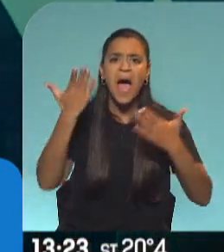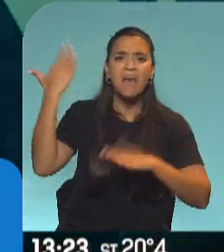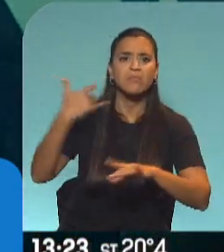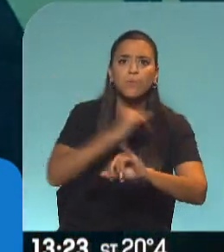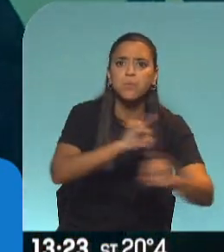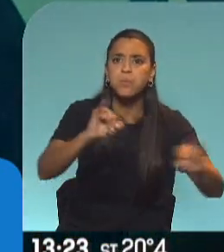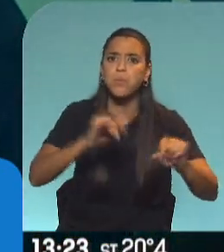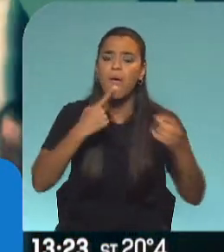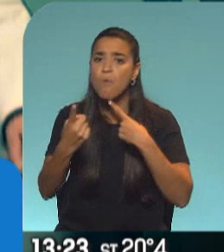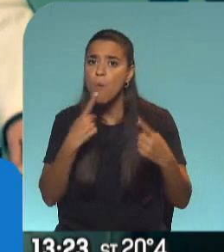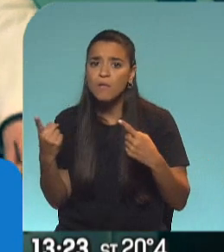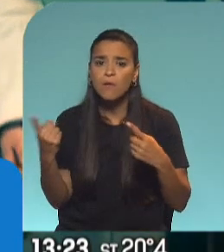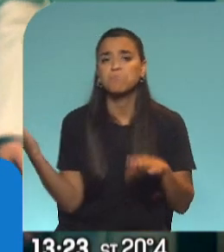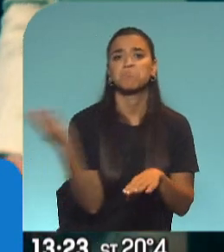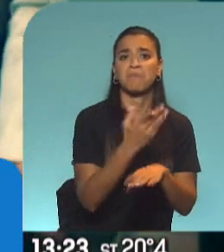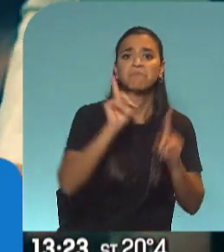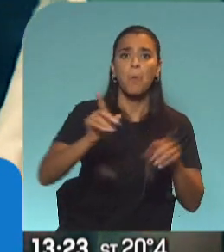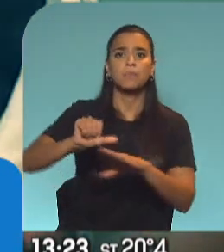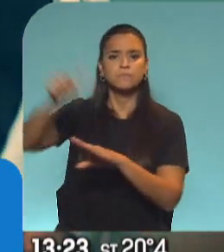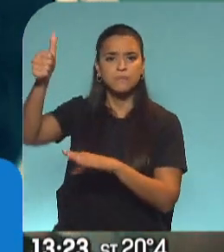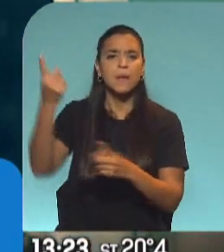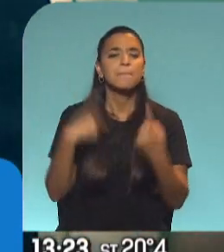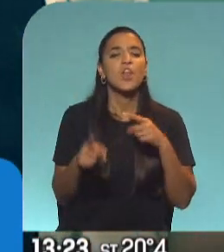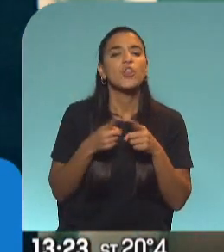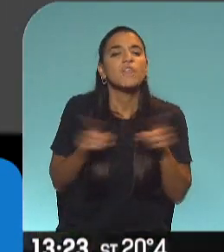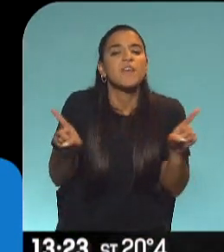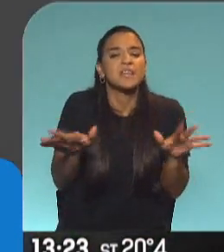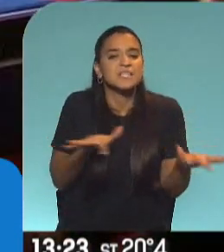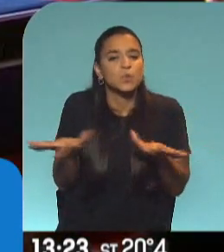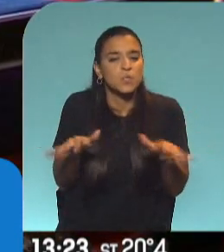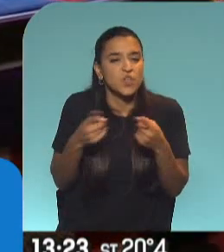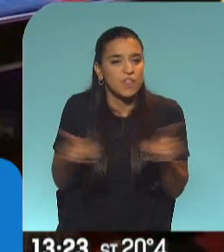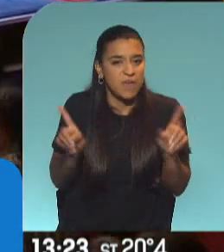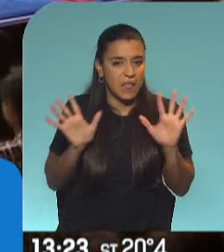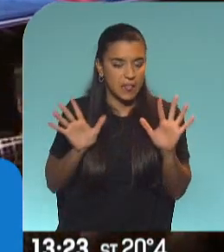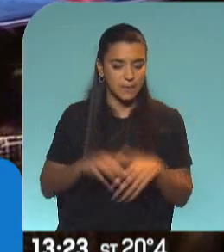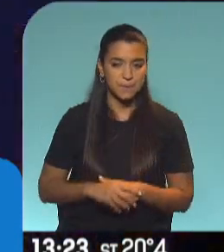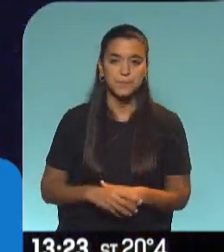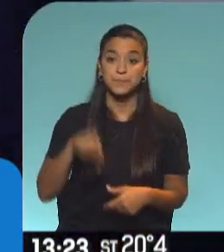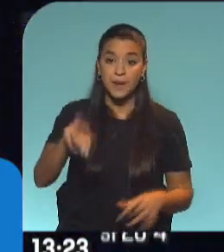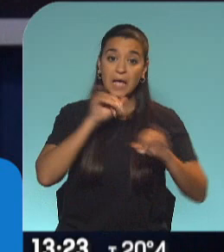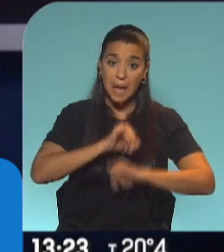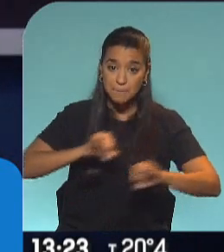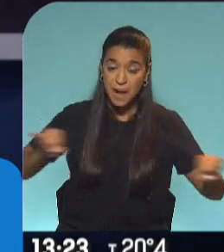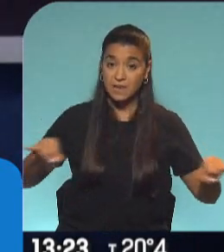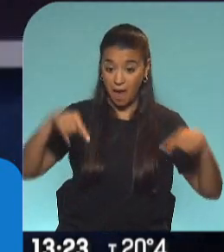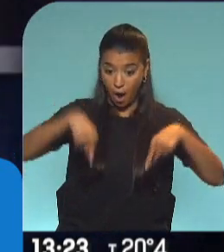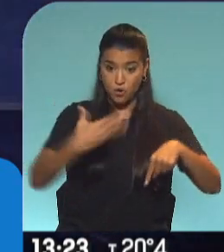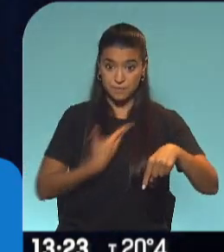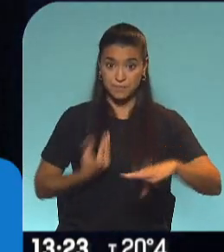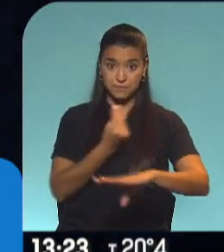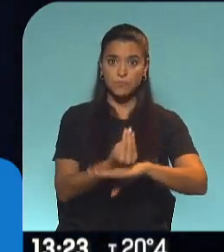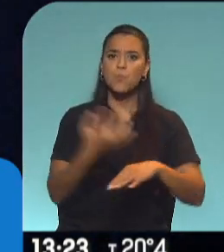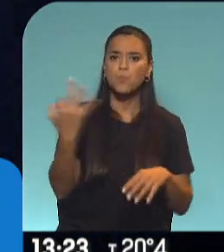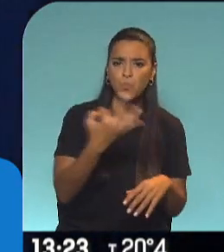las encuestas. Pero el escenario era muy diferente. En esa campaña, el actual presidente fue